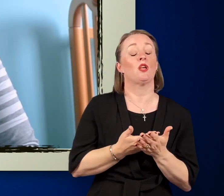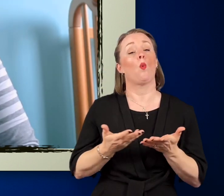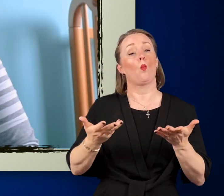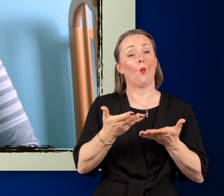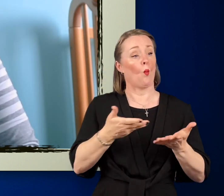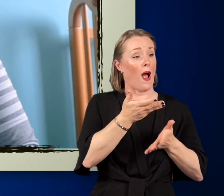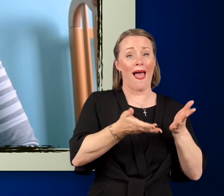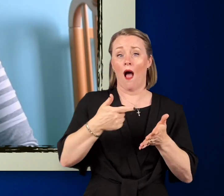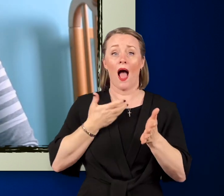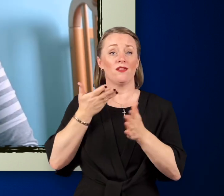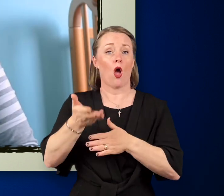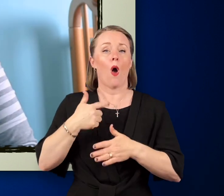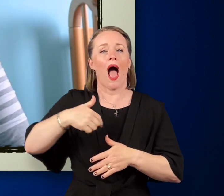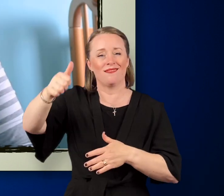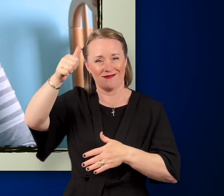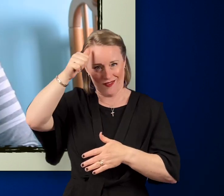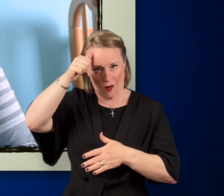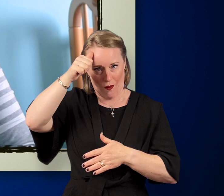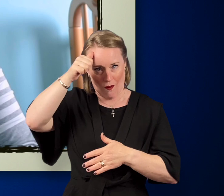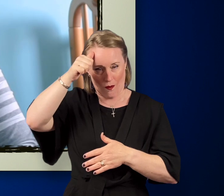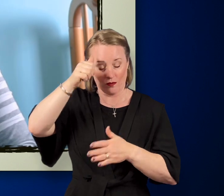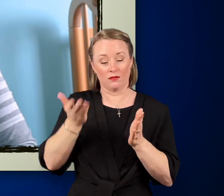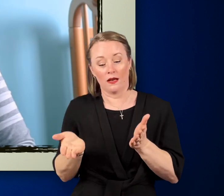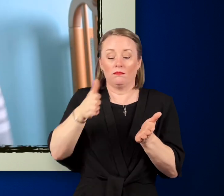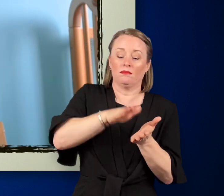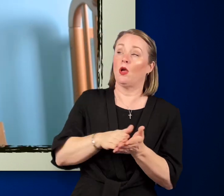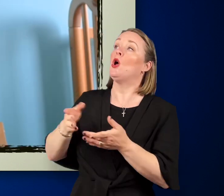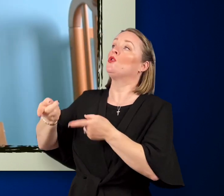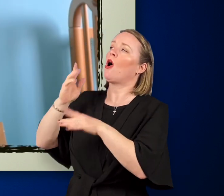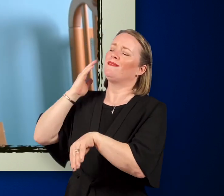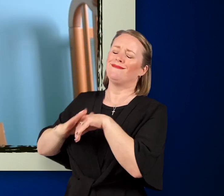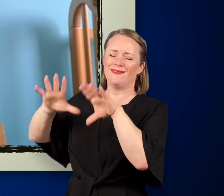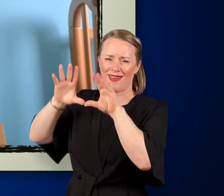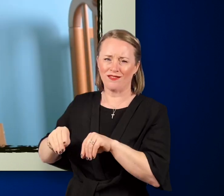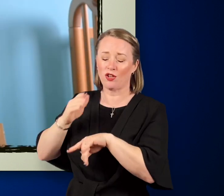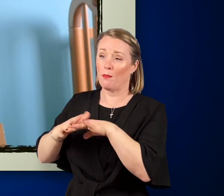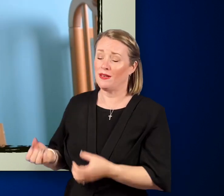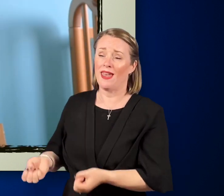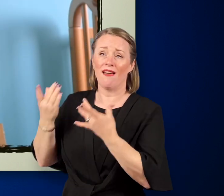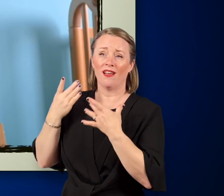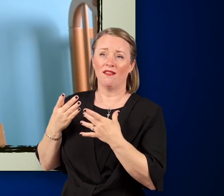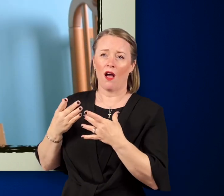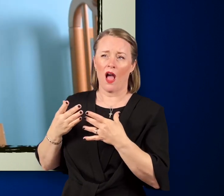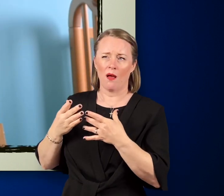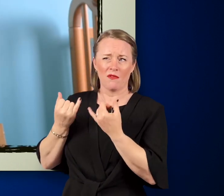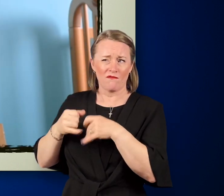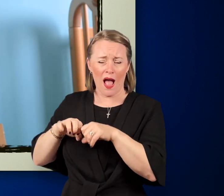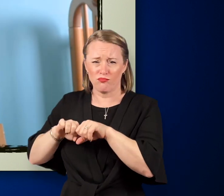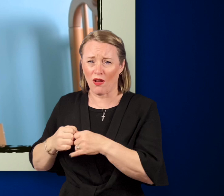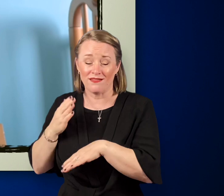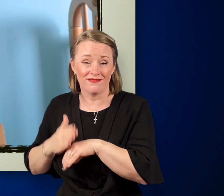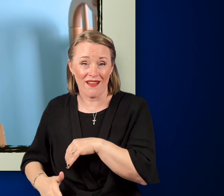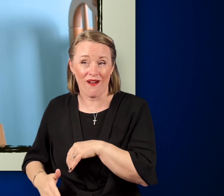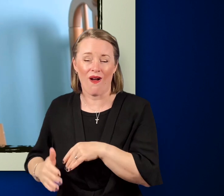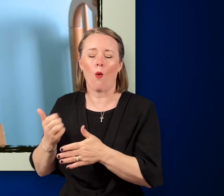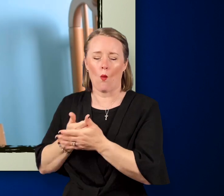goes on to say, God's never stopping, never giving up, unbreaking, always and forever love will go too. And that's